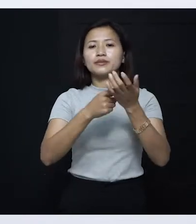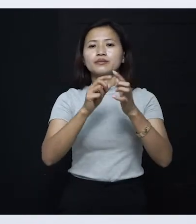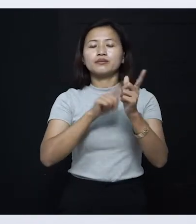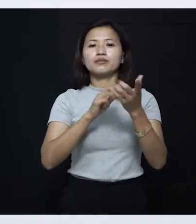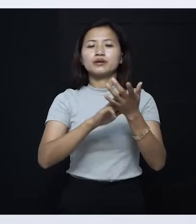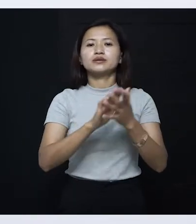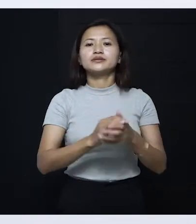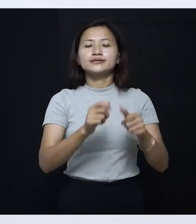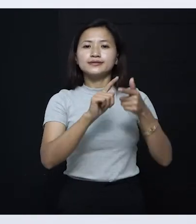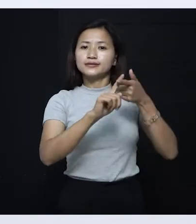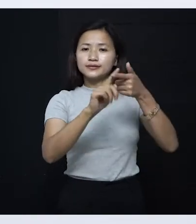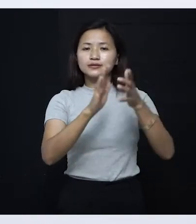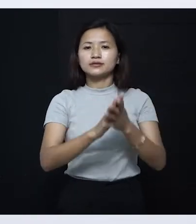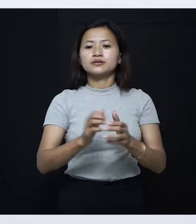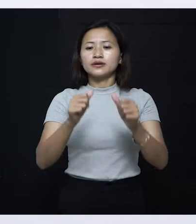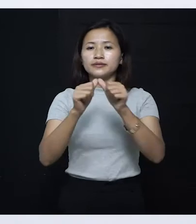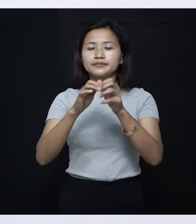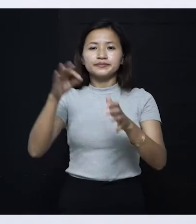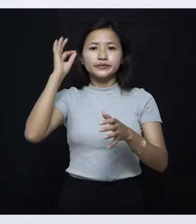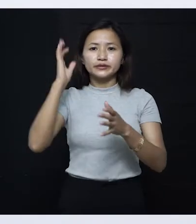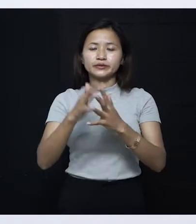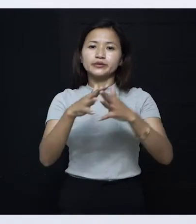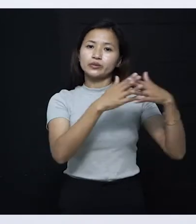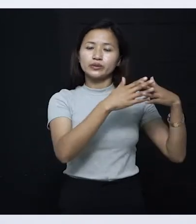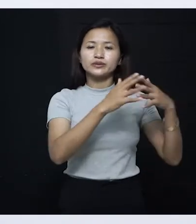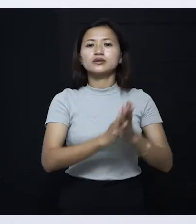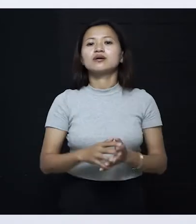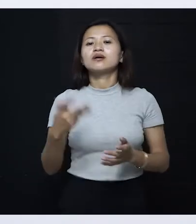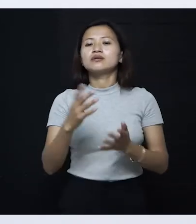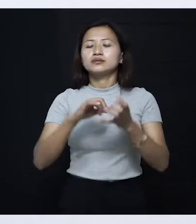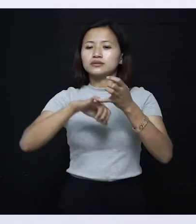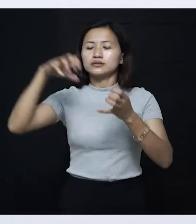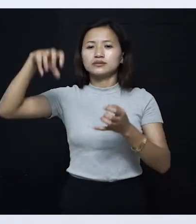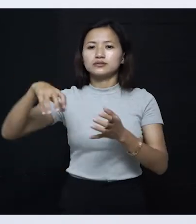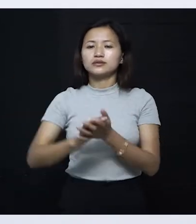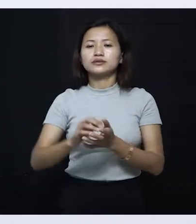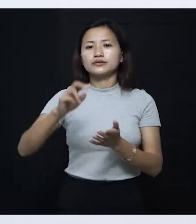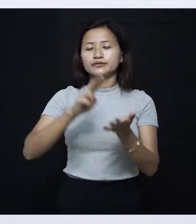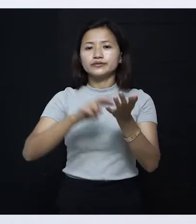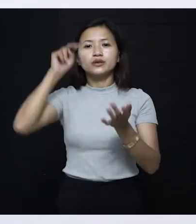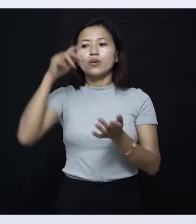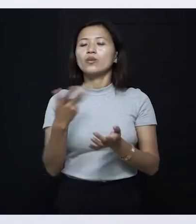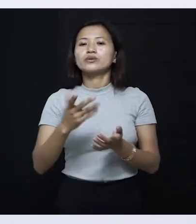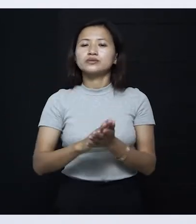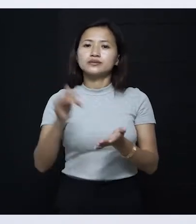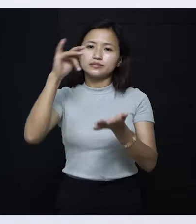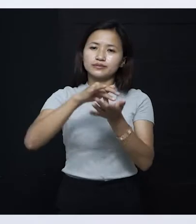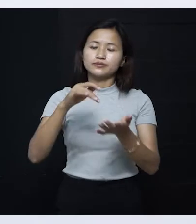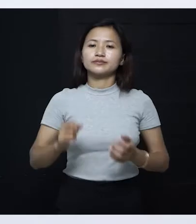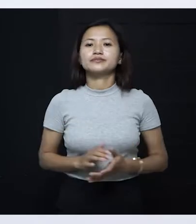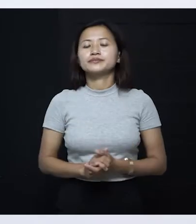and Assam in the west. So that is how the state of Nagaland is, or that is where it is situated,